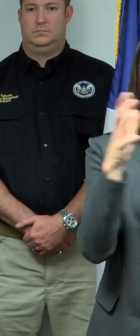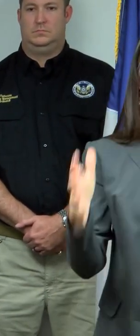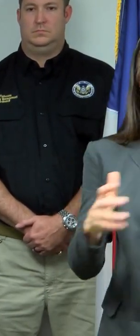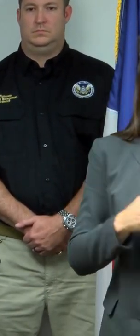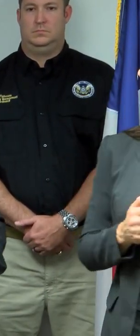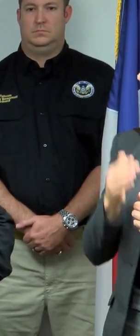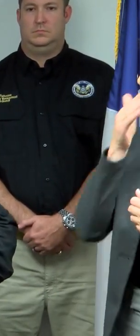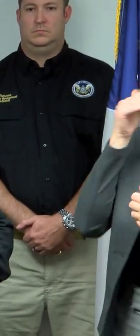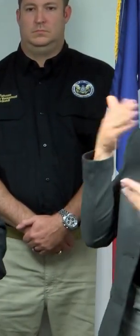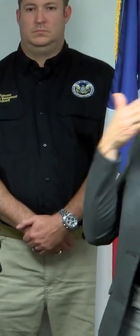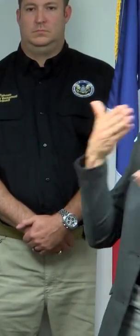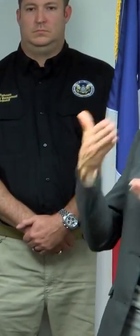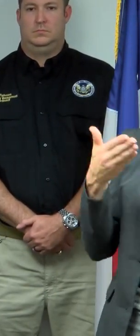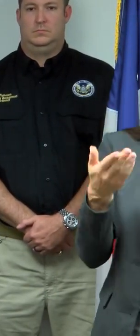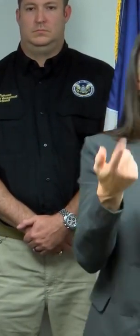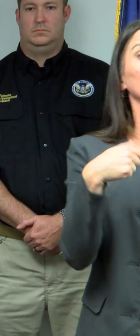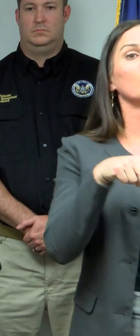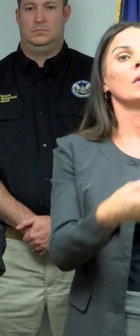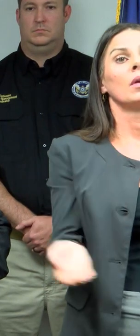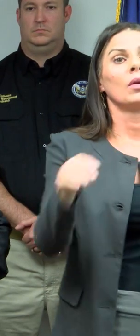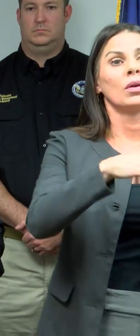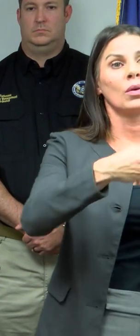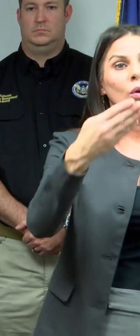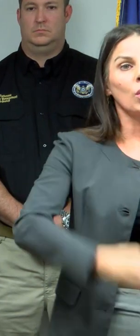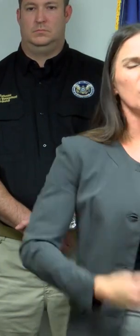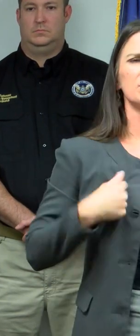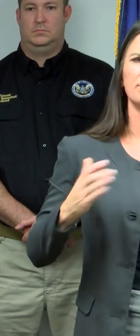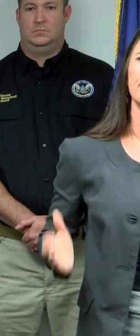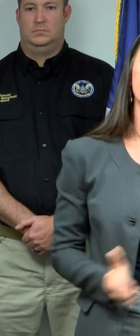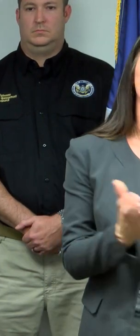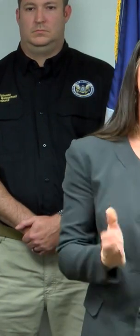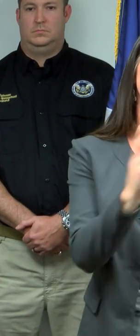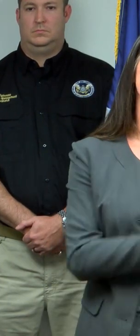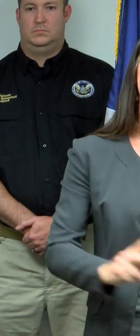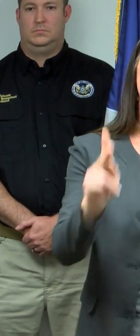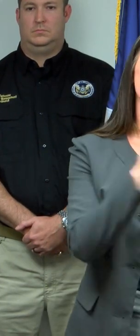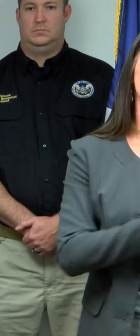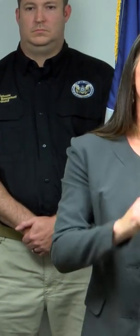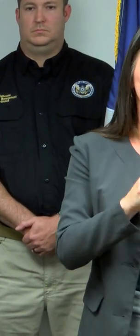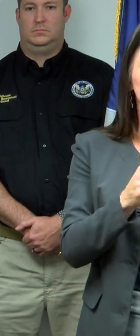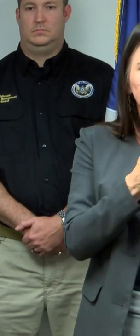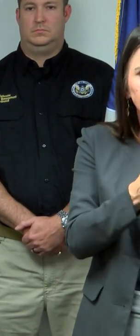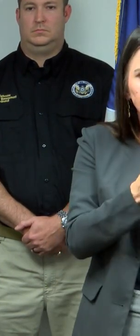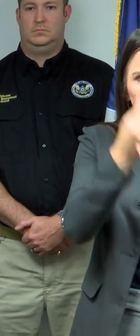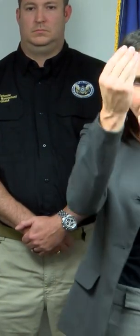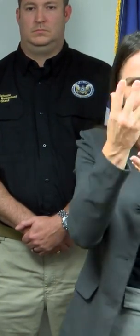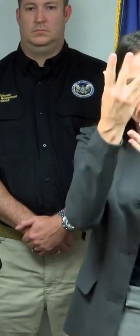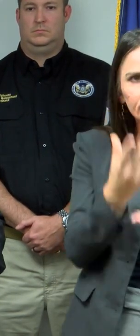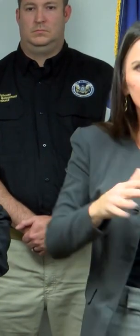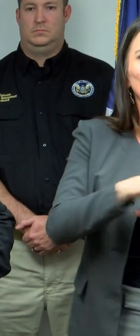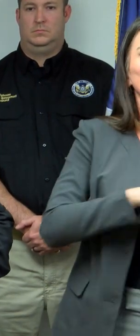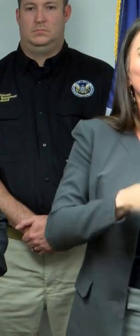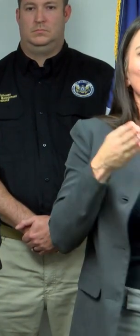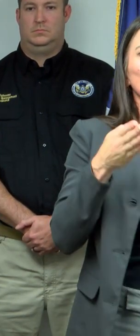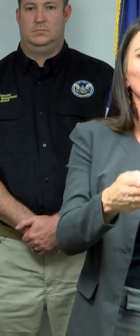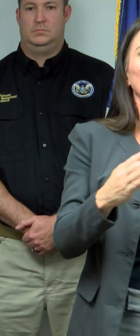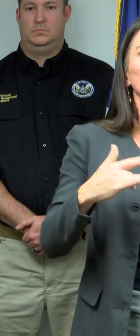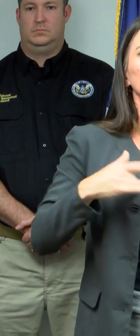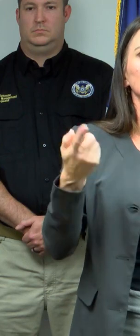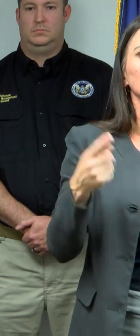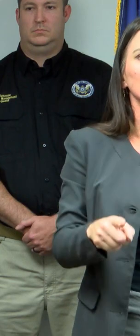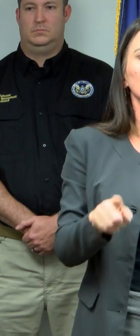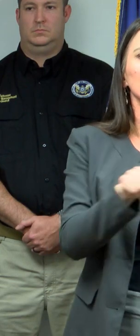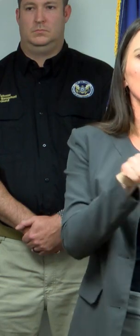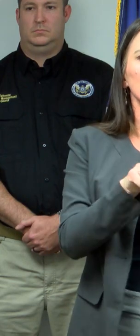Thank you, Anna. In closing, I would say I would encourage publics to stay informed on local road conditions and to monitor